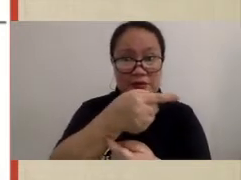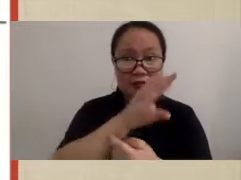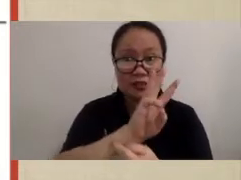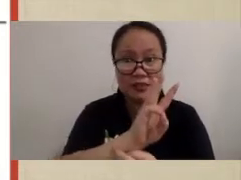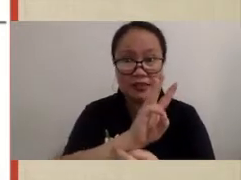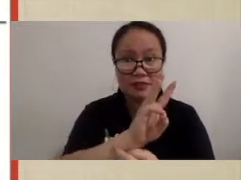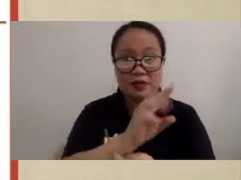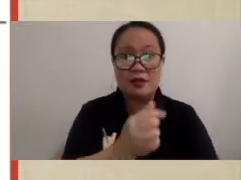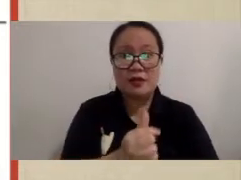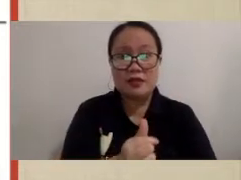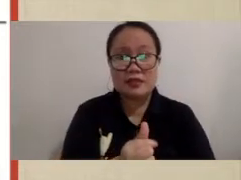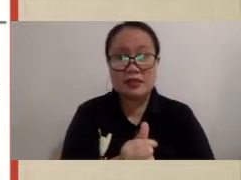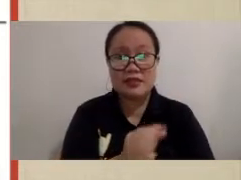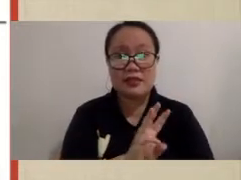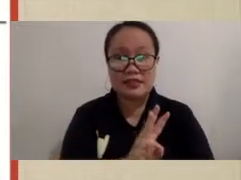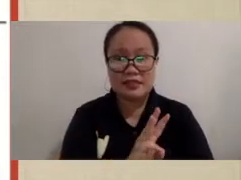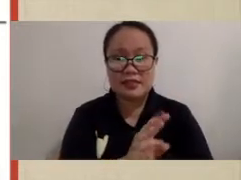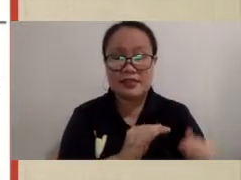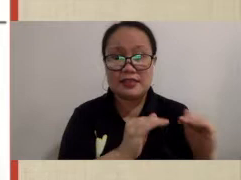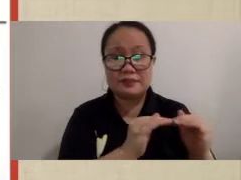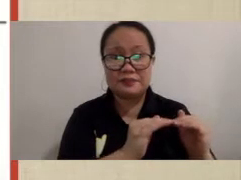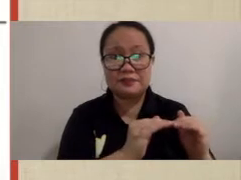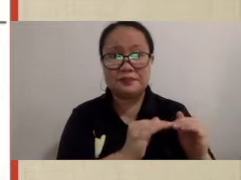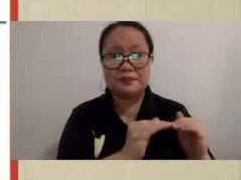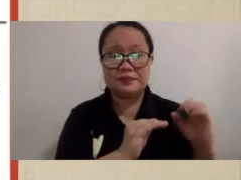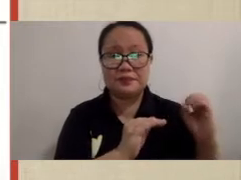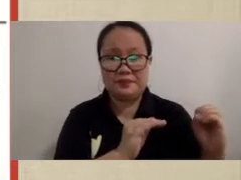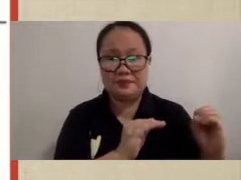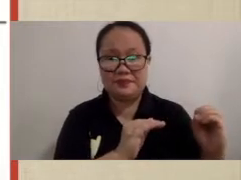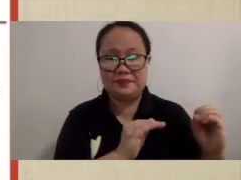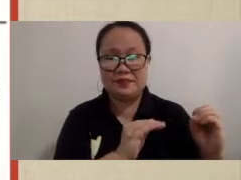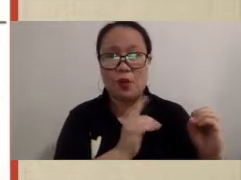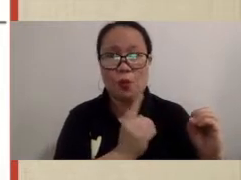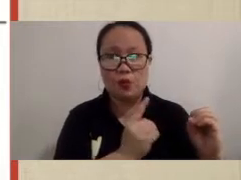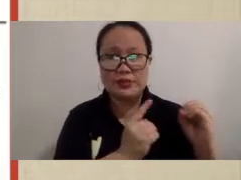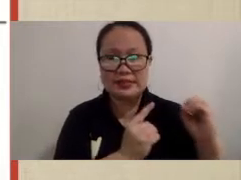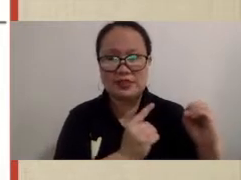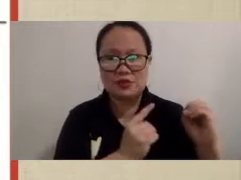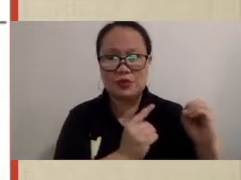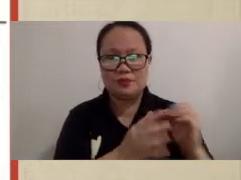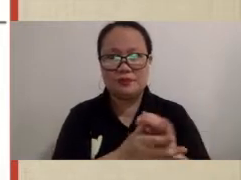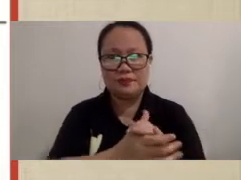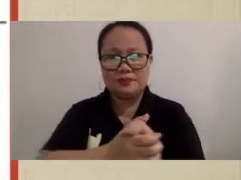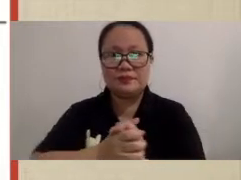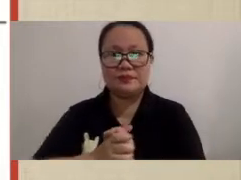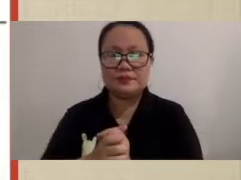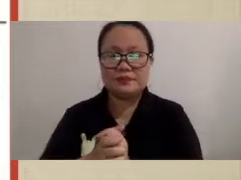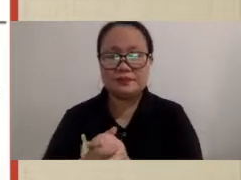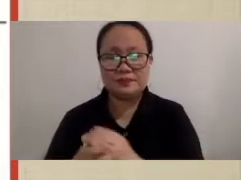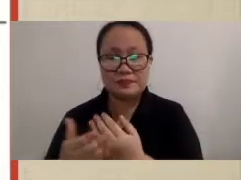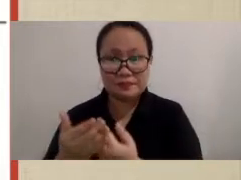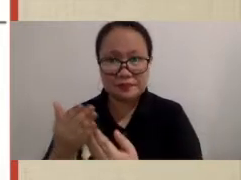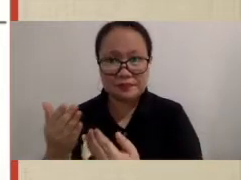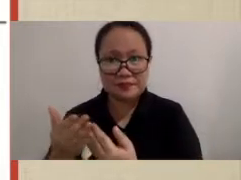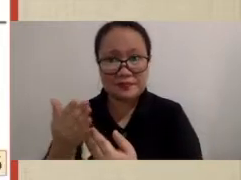yung minus 6 magiging plus 6, and then equals to 0.